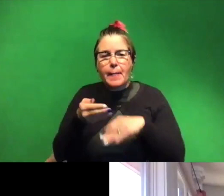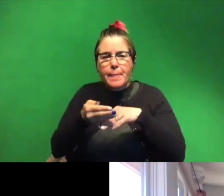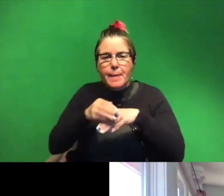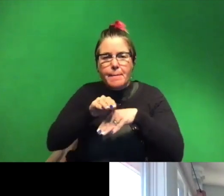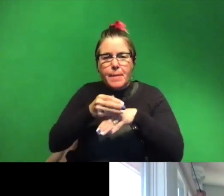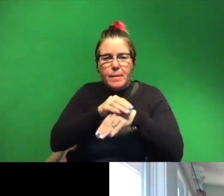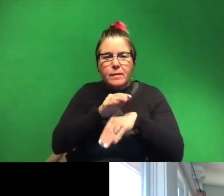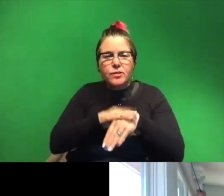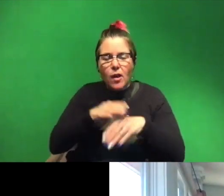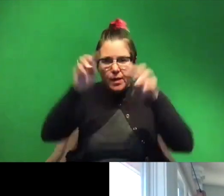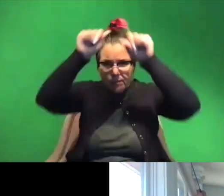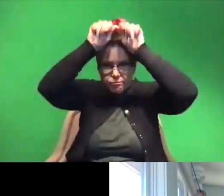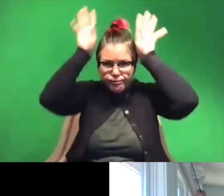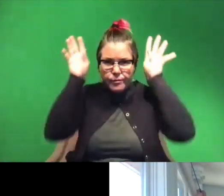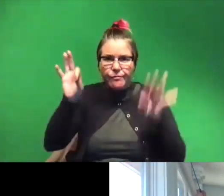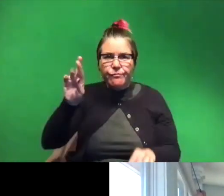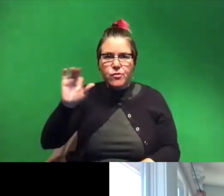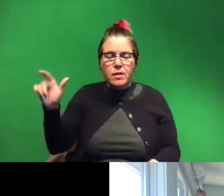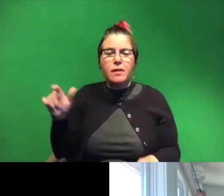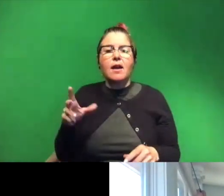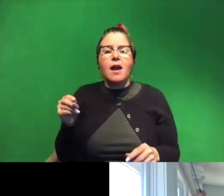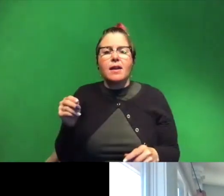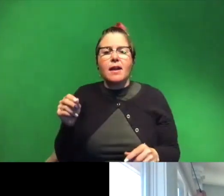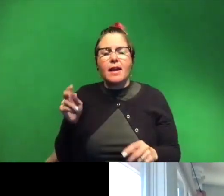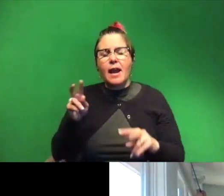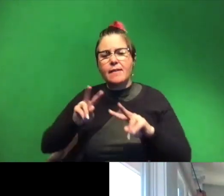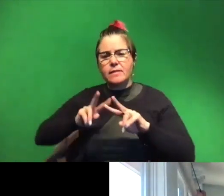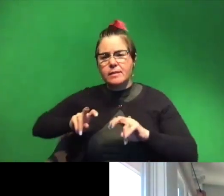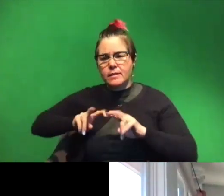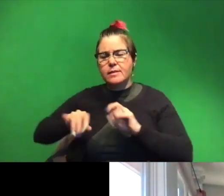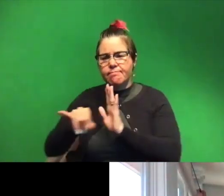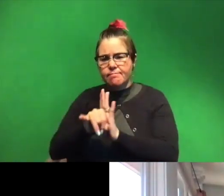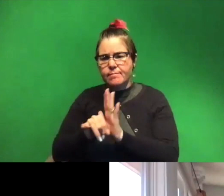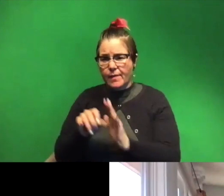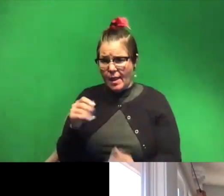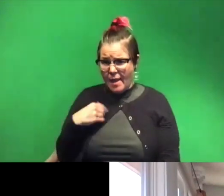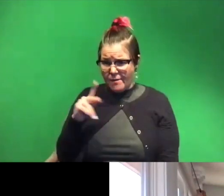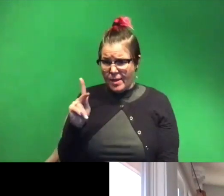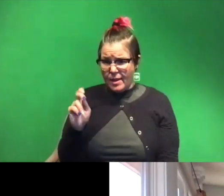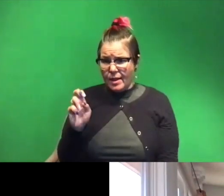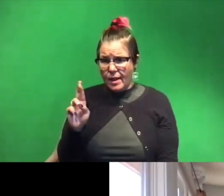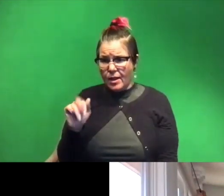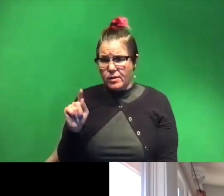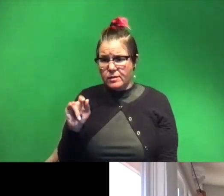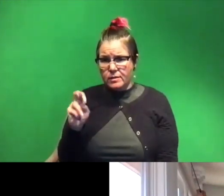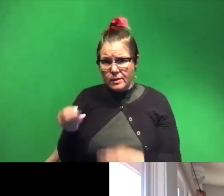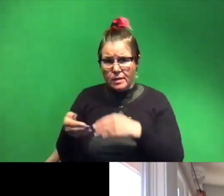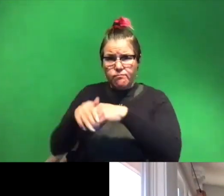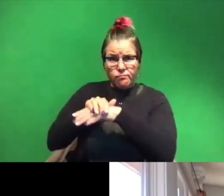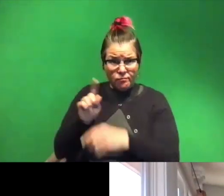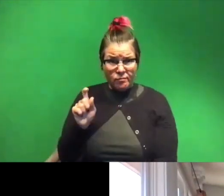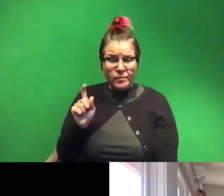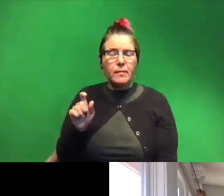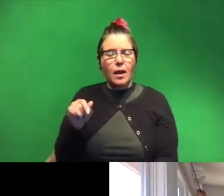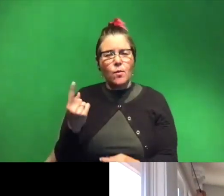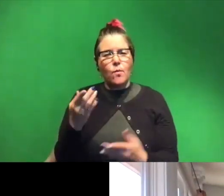of the frill, and we can kind of tell if there was keratin on top of it. So that's one way